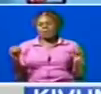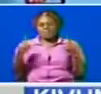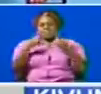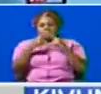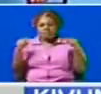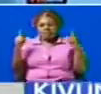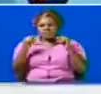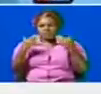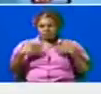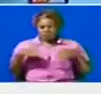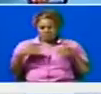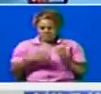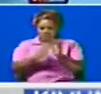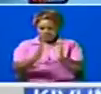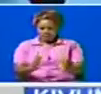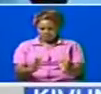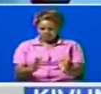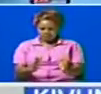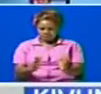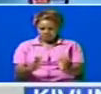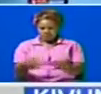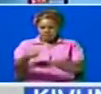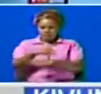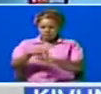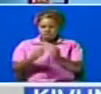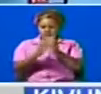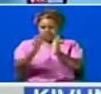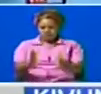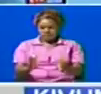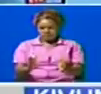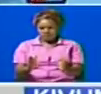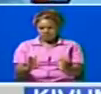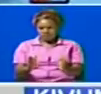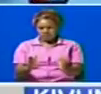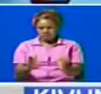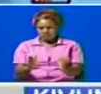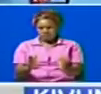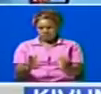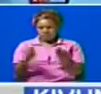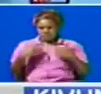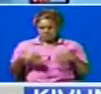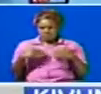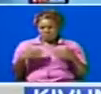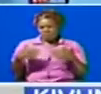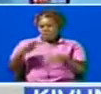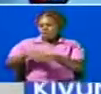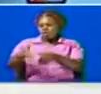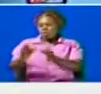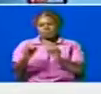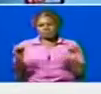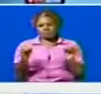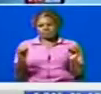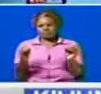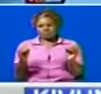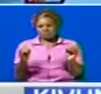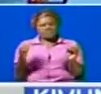message from the people, from the leaders, of course, the national leaders of the National Super Alliance have been to the people here, don't go out on the streets. Not like they